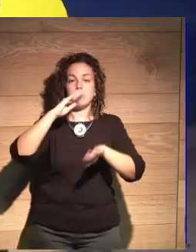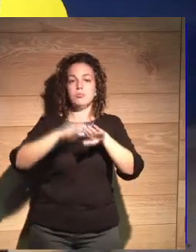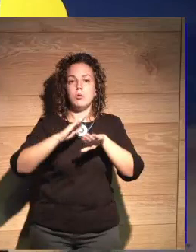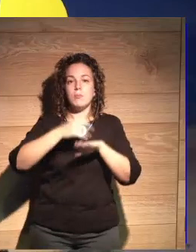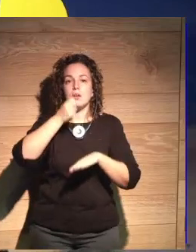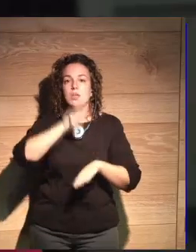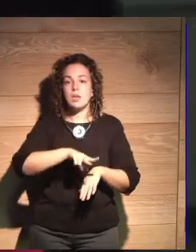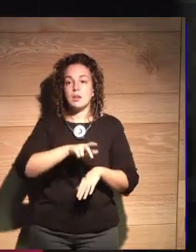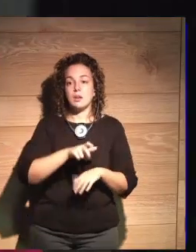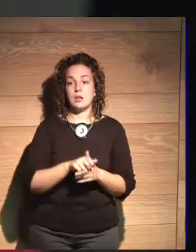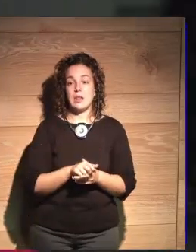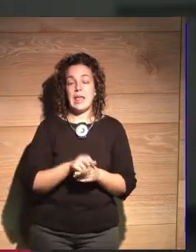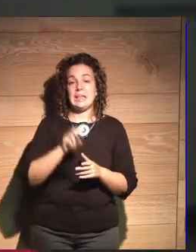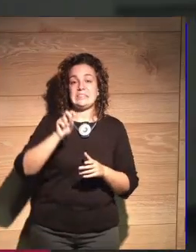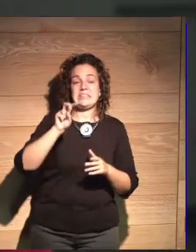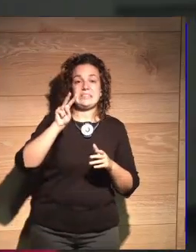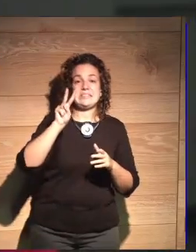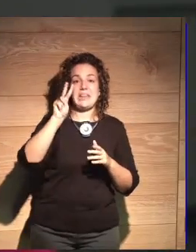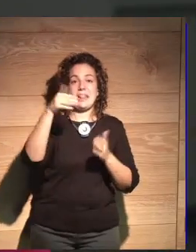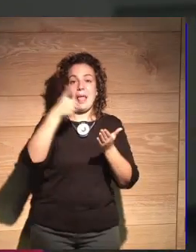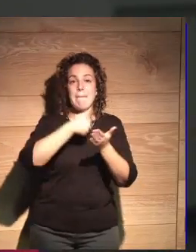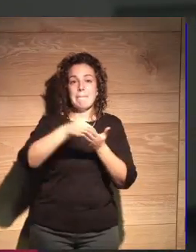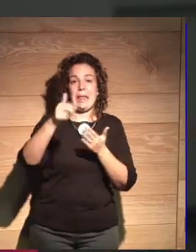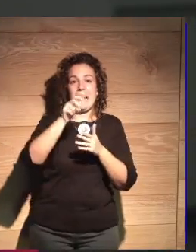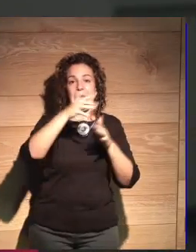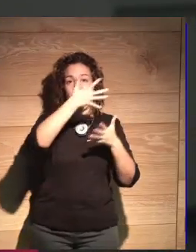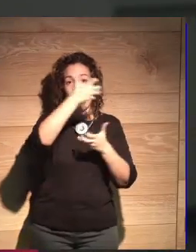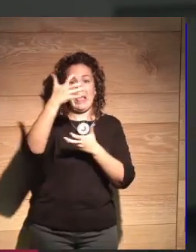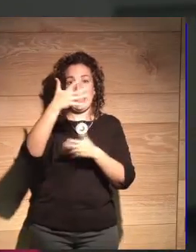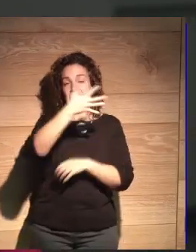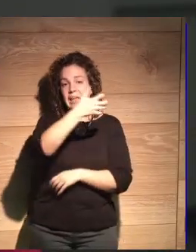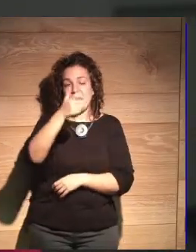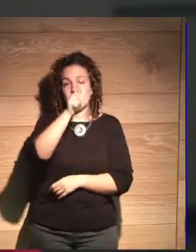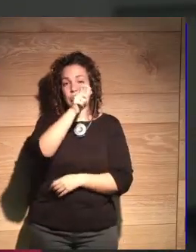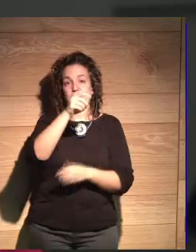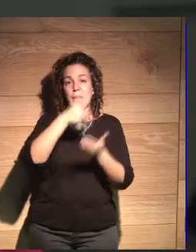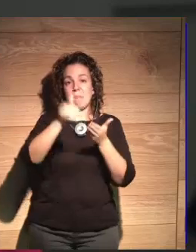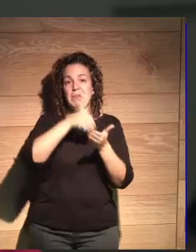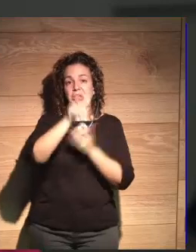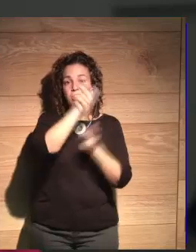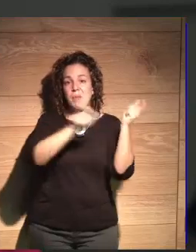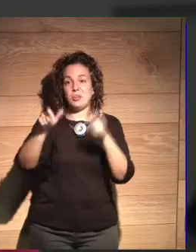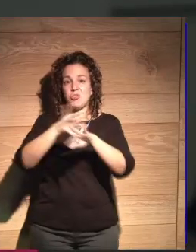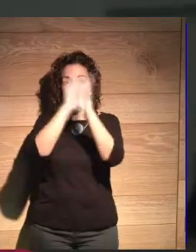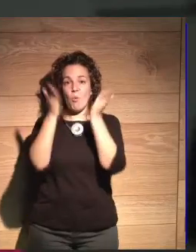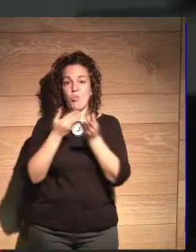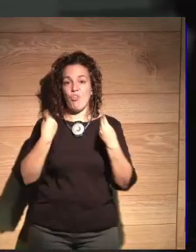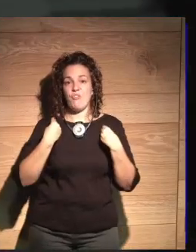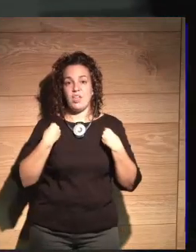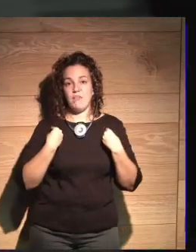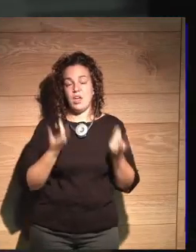7.5 billion humans. And what can we do to solve the world's problems? We can stop causing the world's